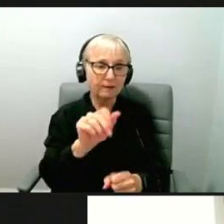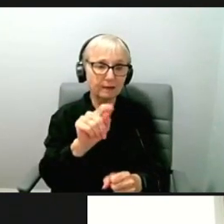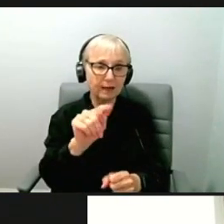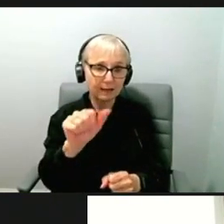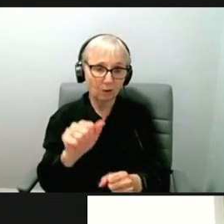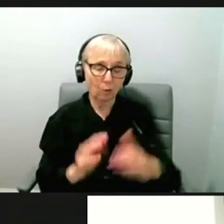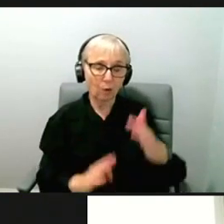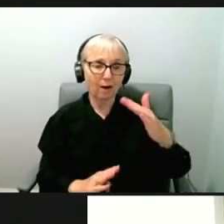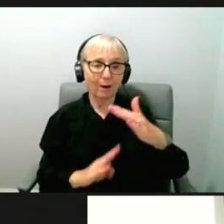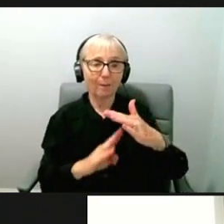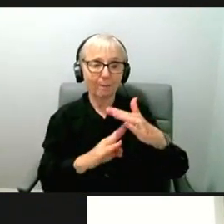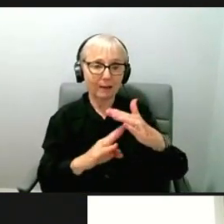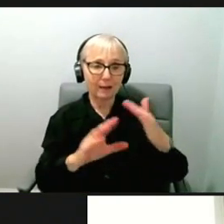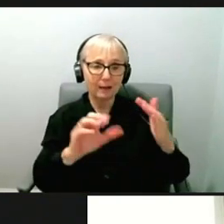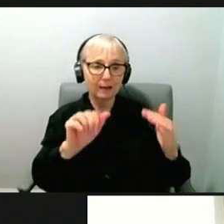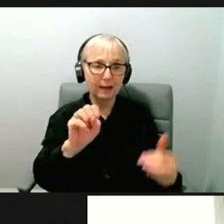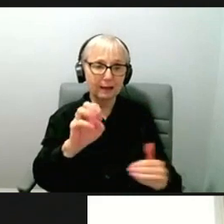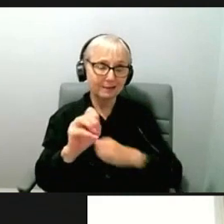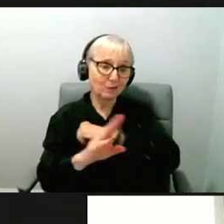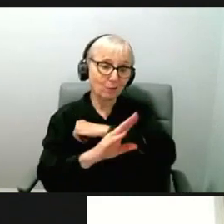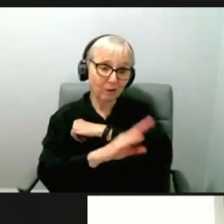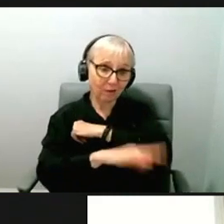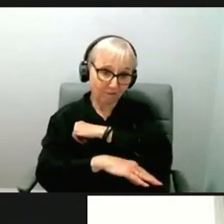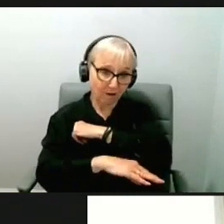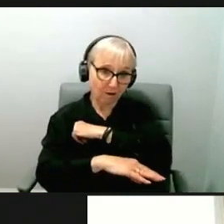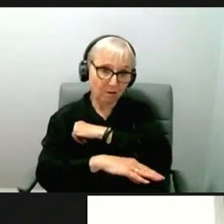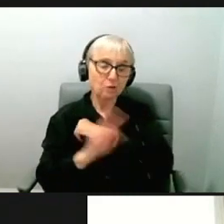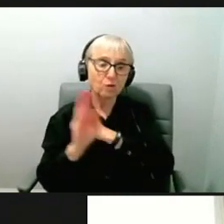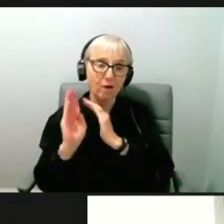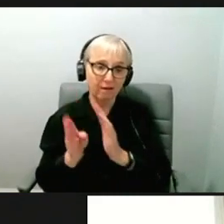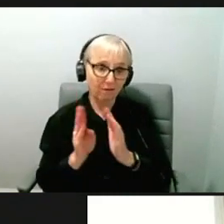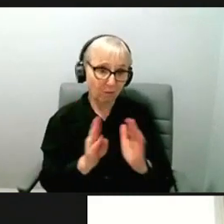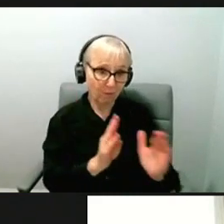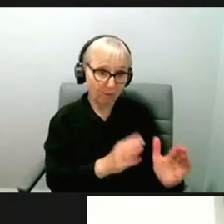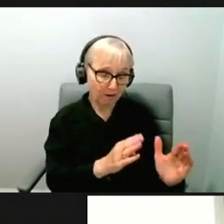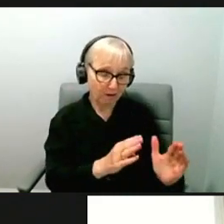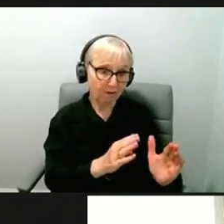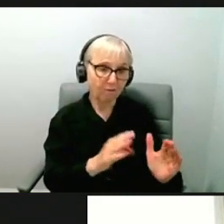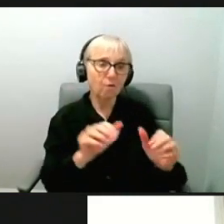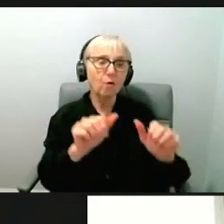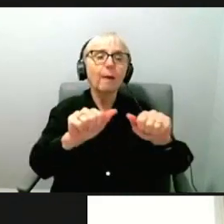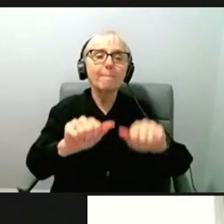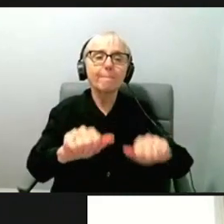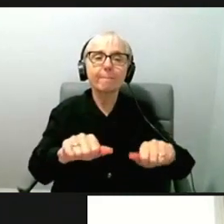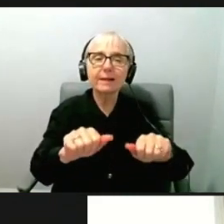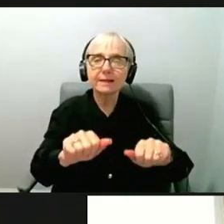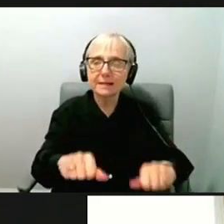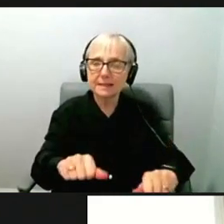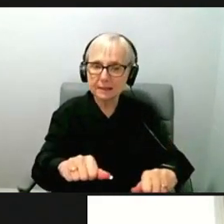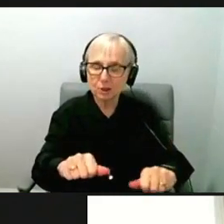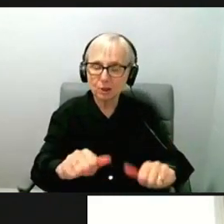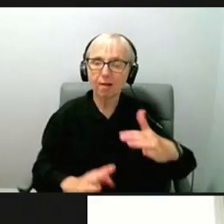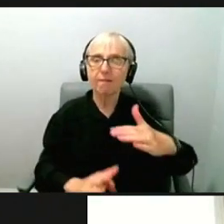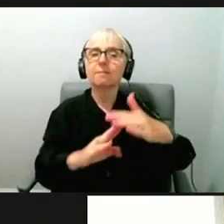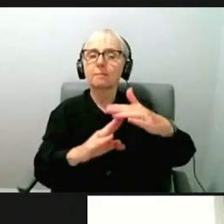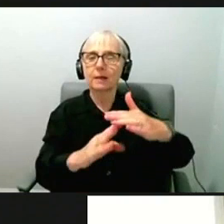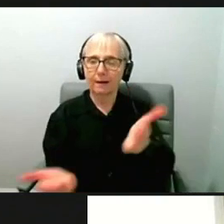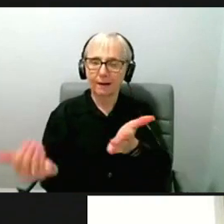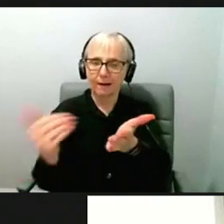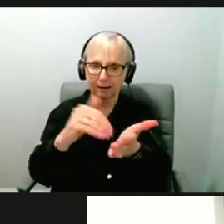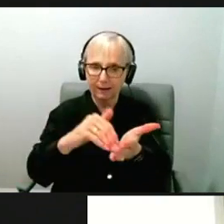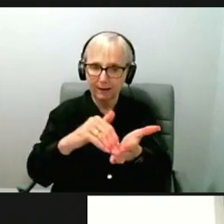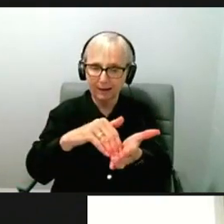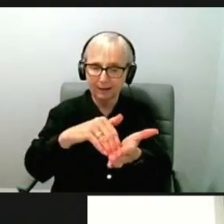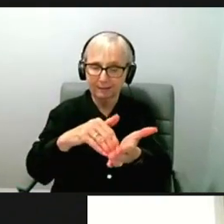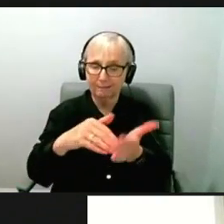peak cases were during the fall. And so we have to prepare ourselves for the potential of peak cases occurring again this